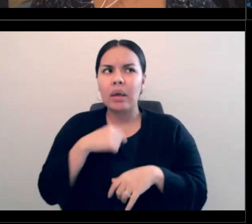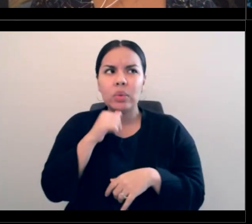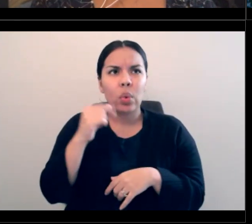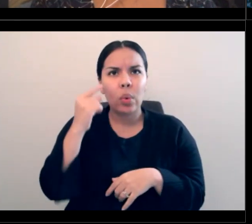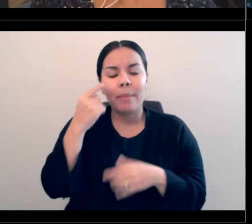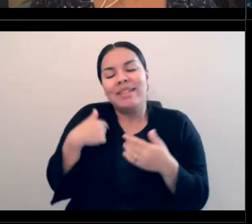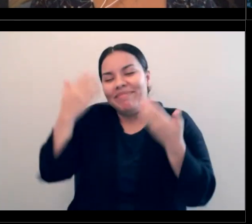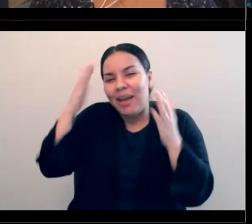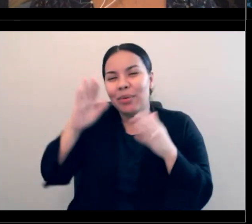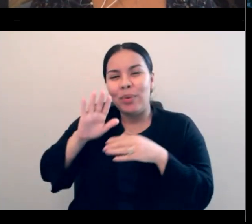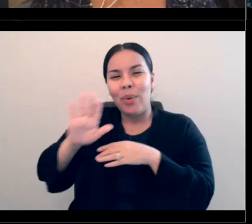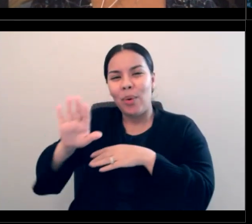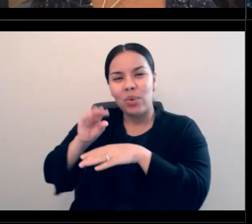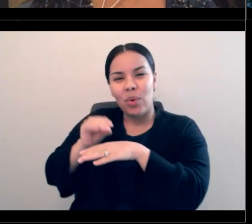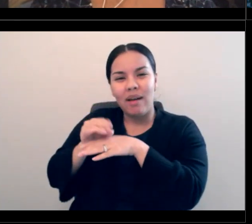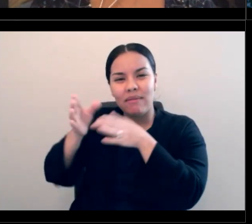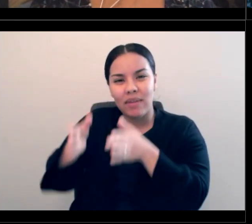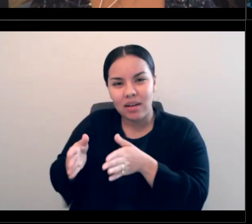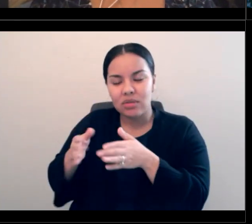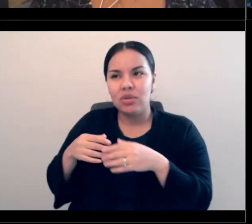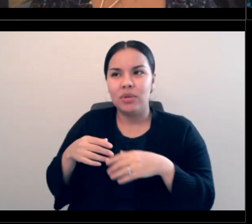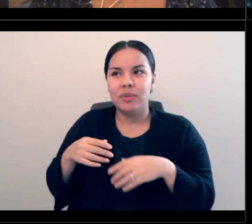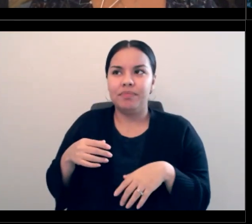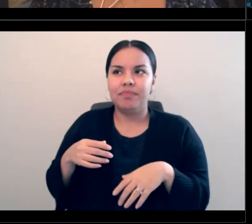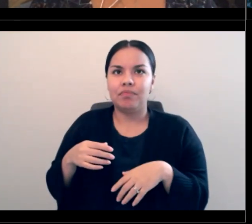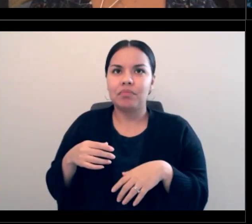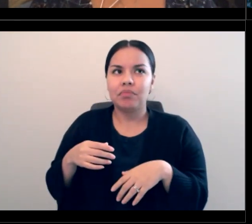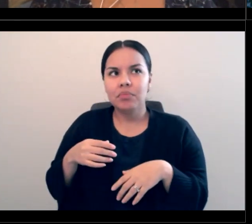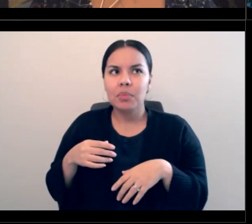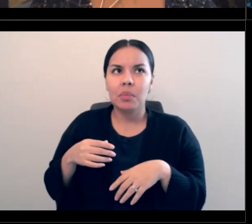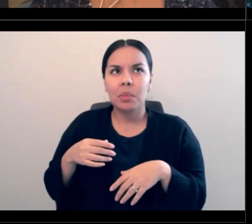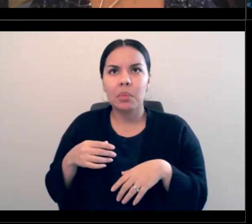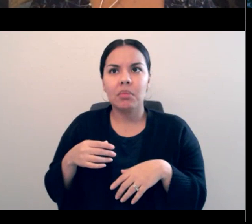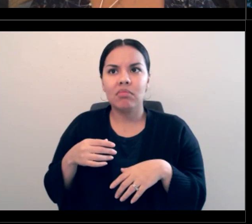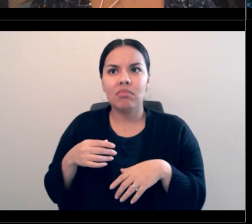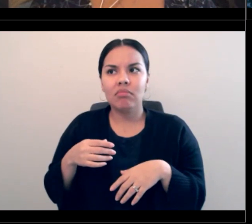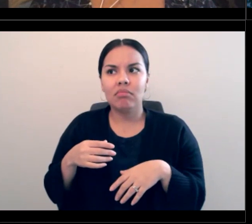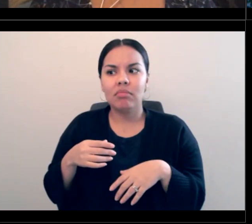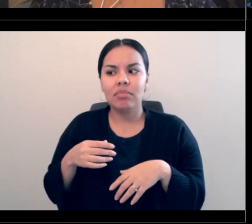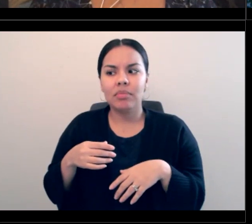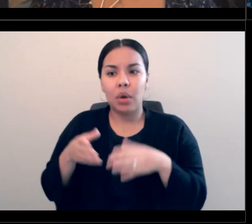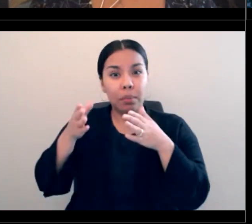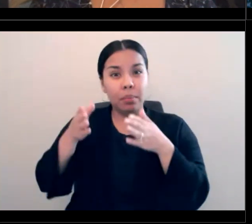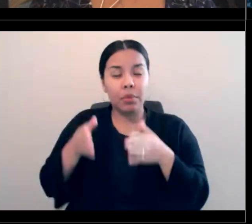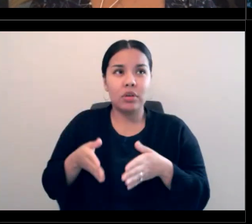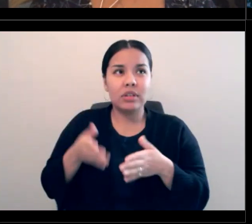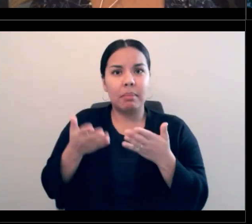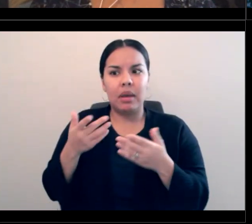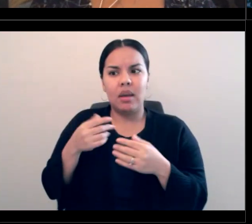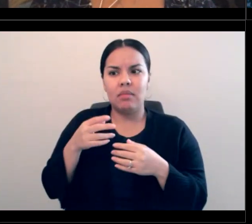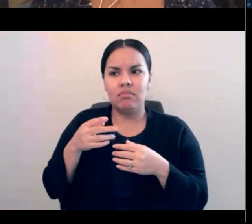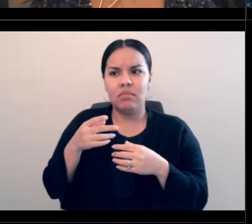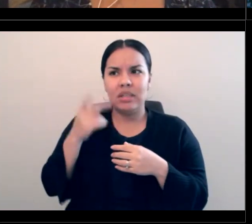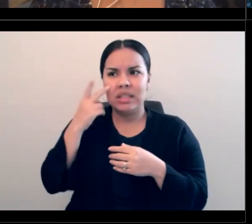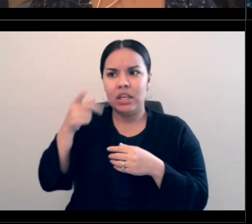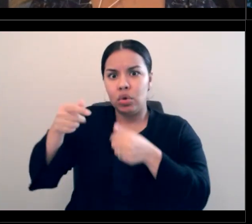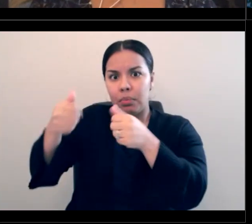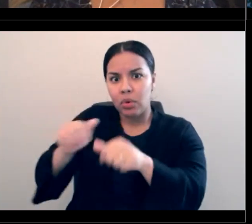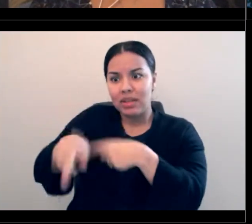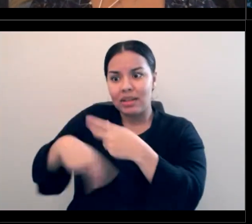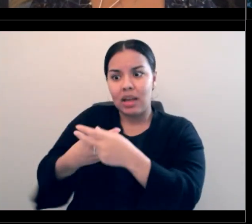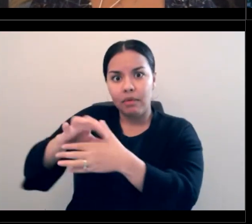know your advisor, but it certainly would not be reasonable for anybody to hold anything like that against